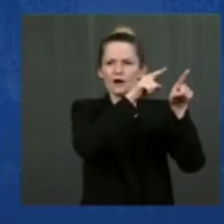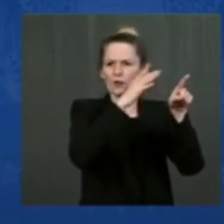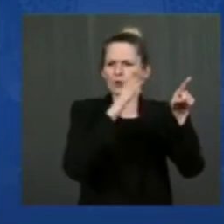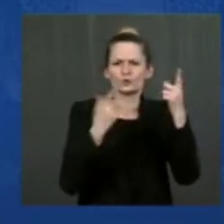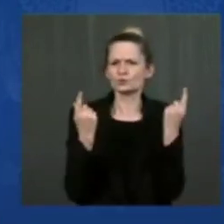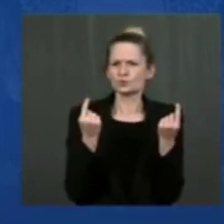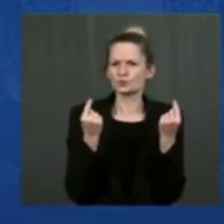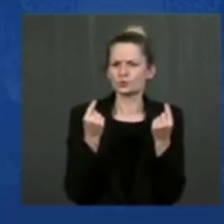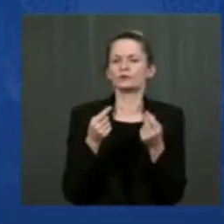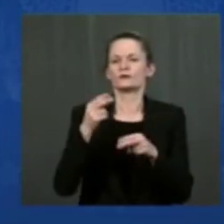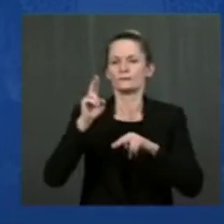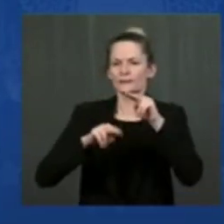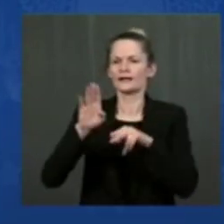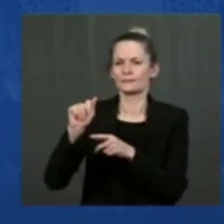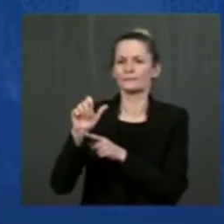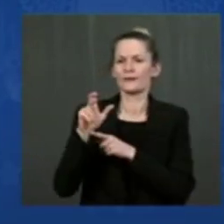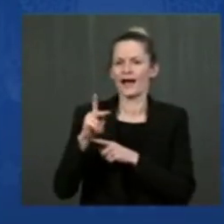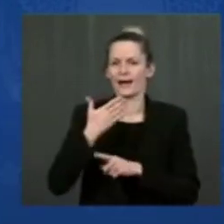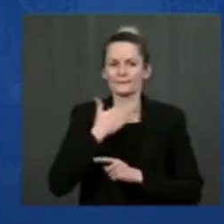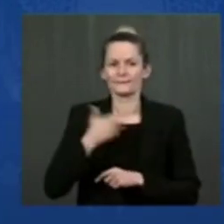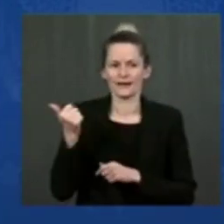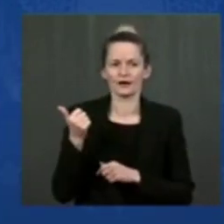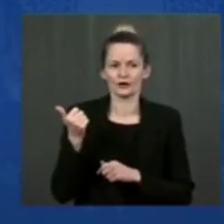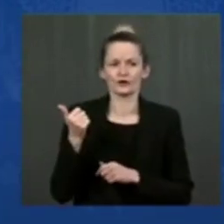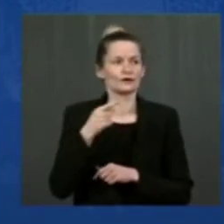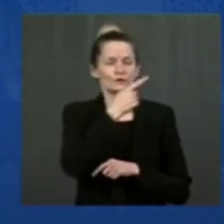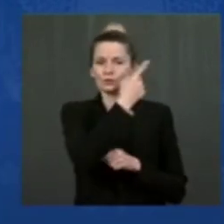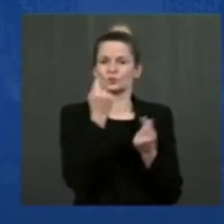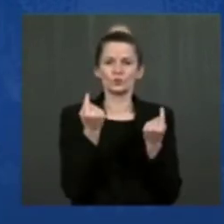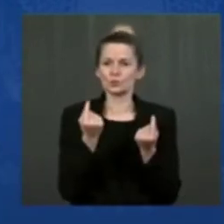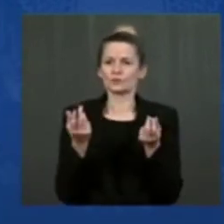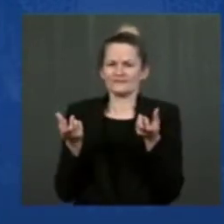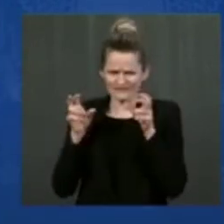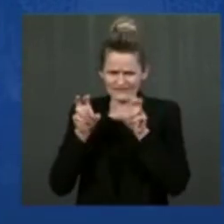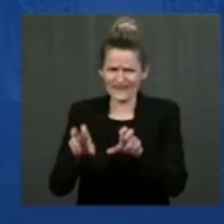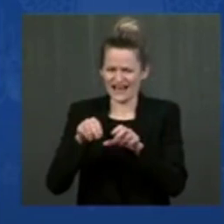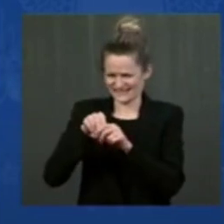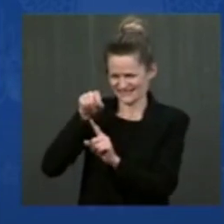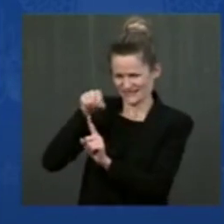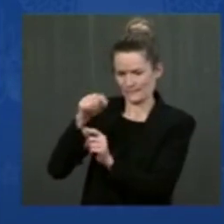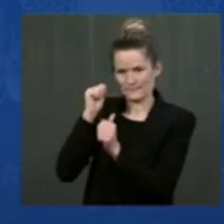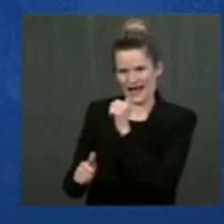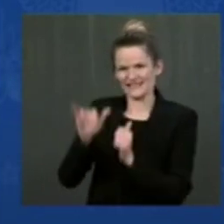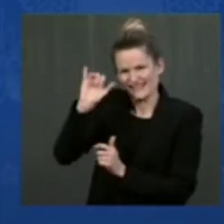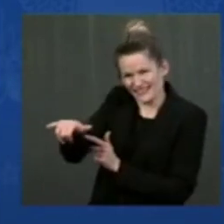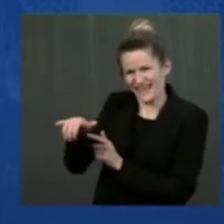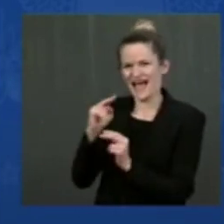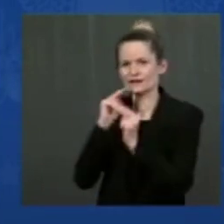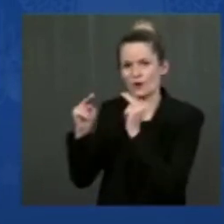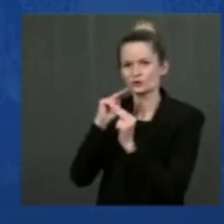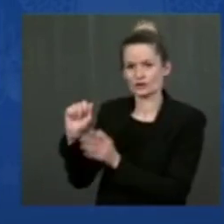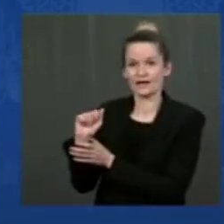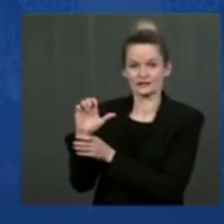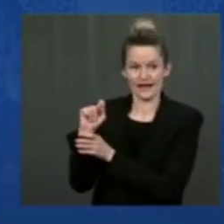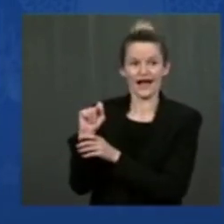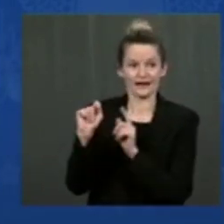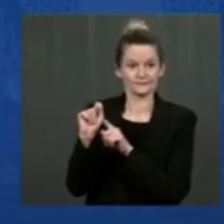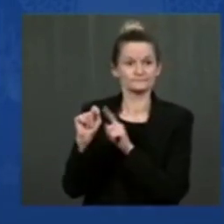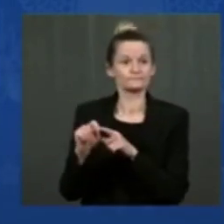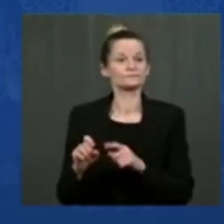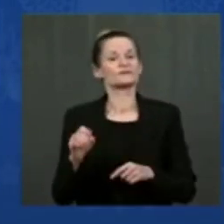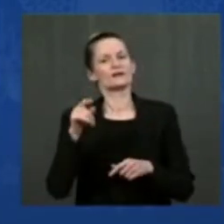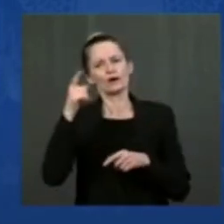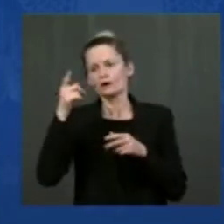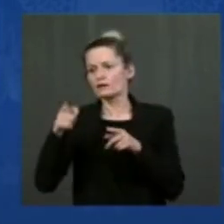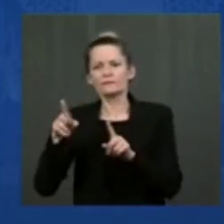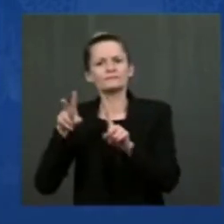it. We're going to pass it. Every working person in every family in every state would benefit in some